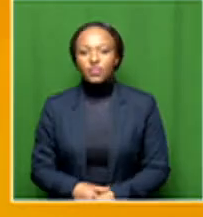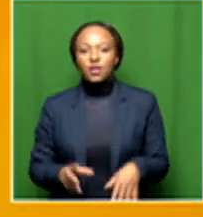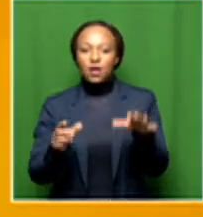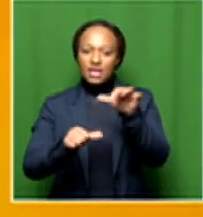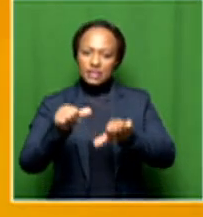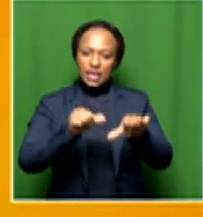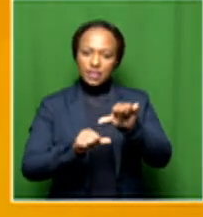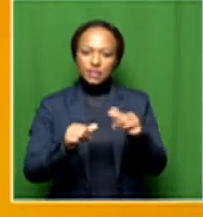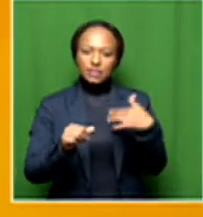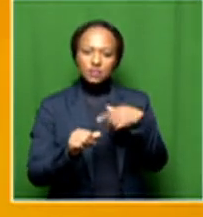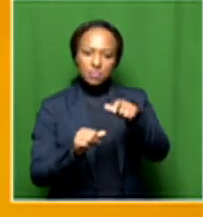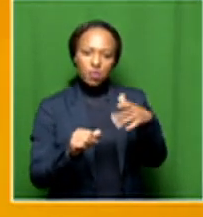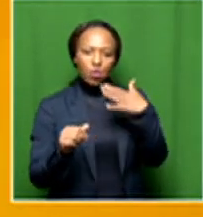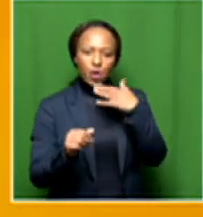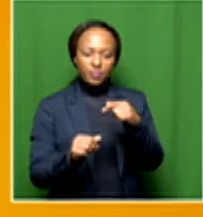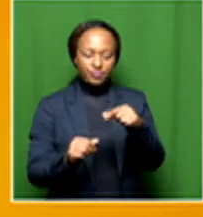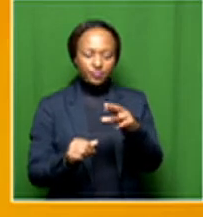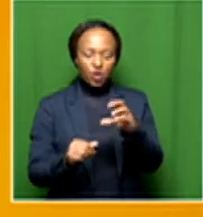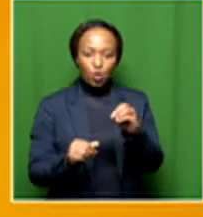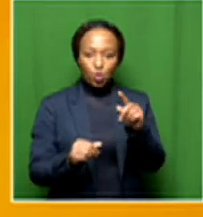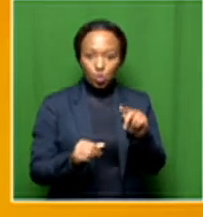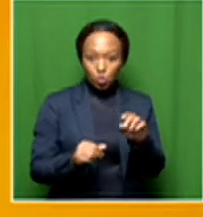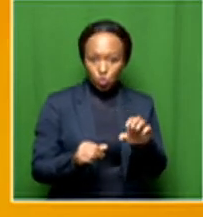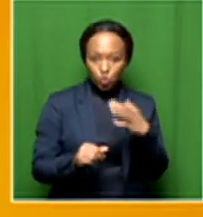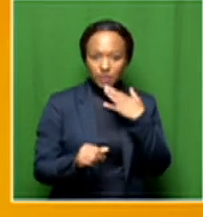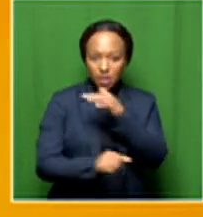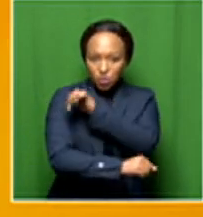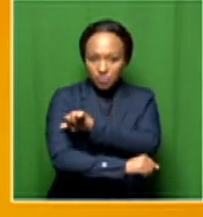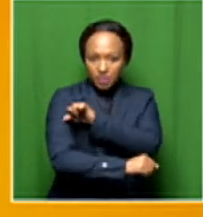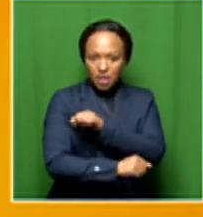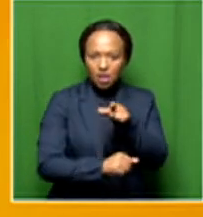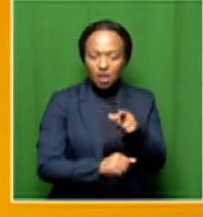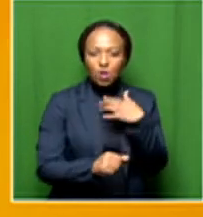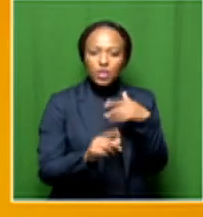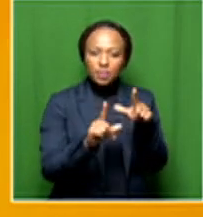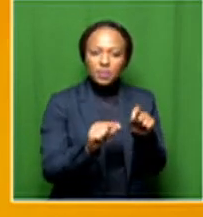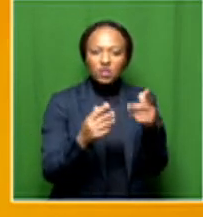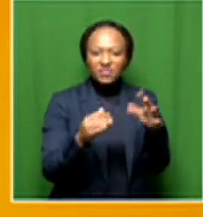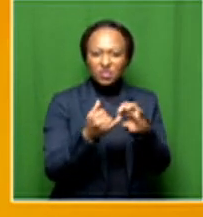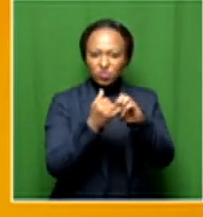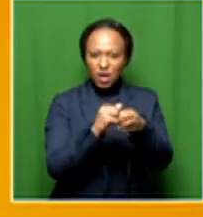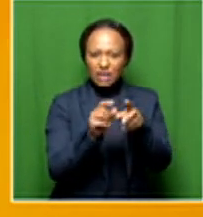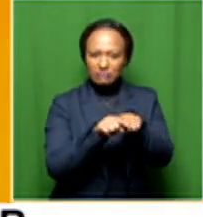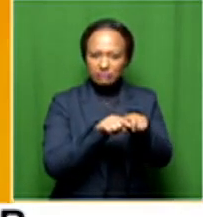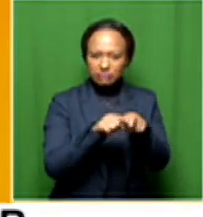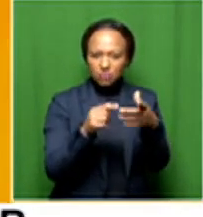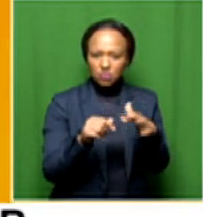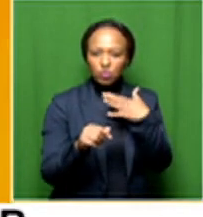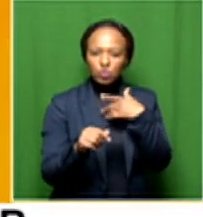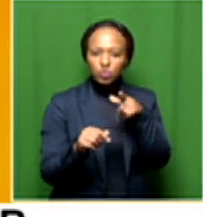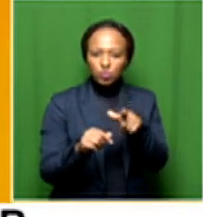Scientists at the Groote Schuur Hospital in Cape Town have started a new trial to investigate the potential to repurpose